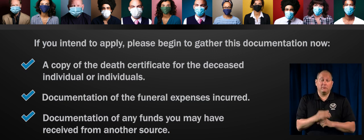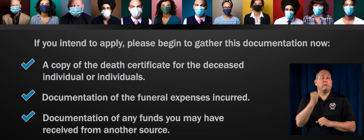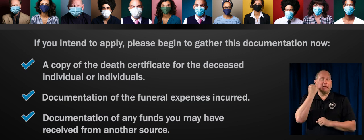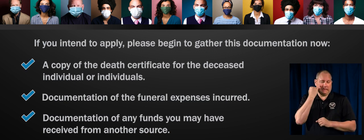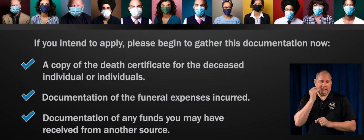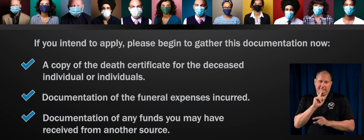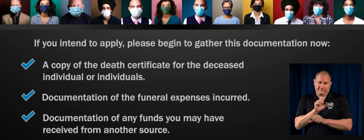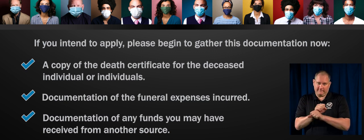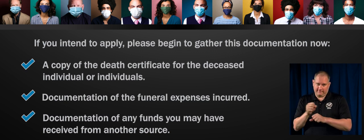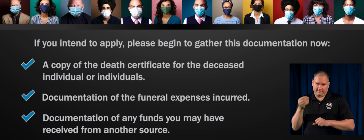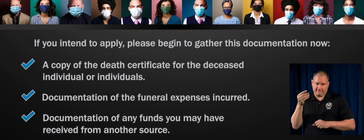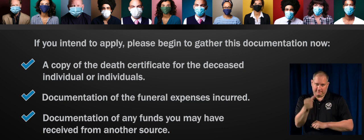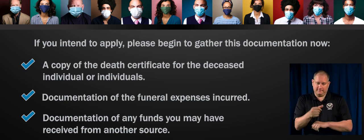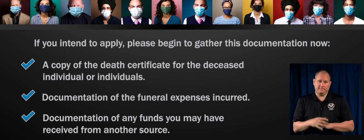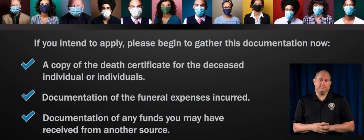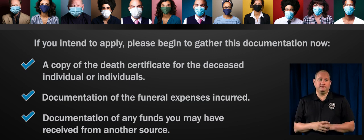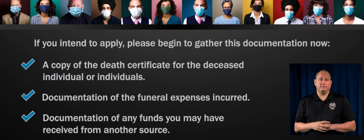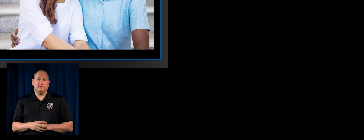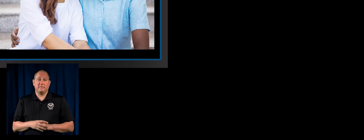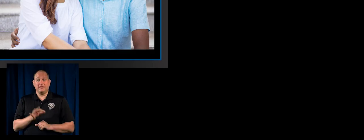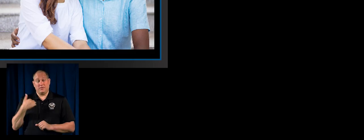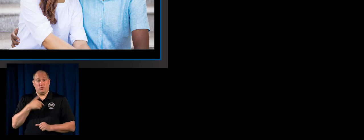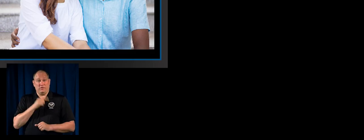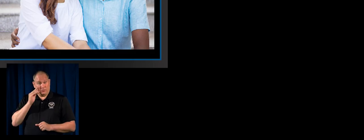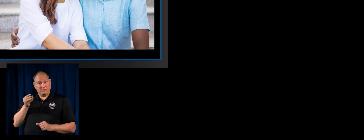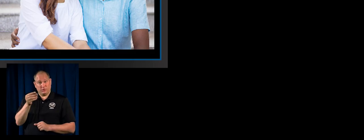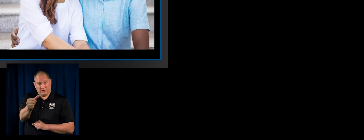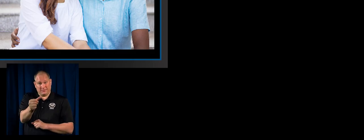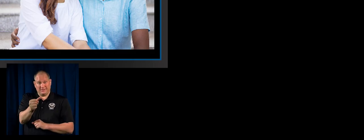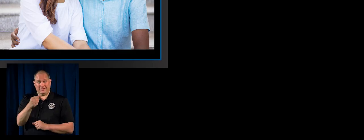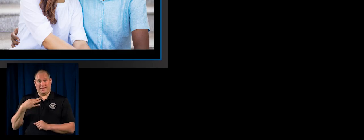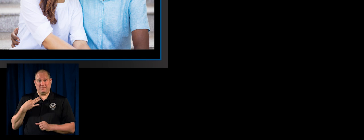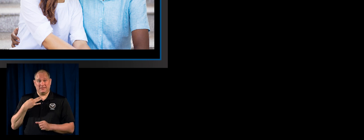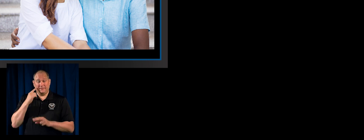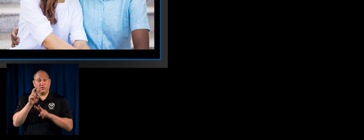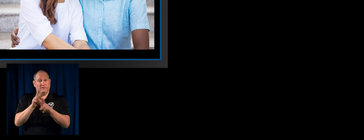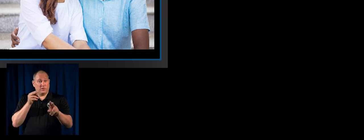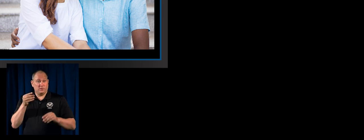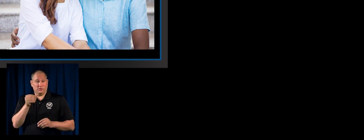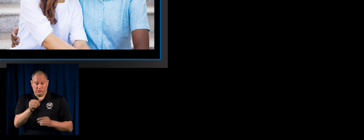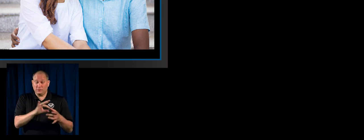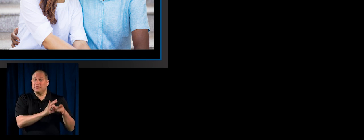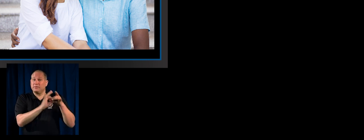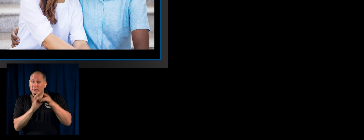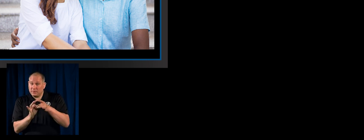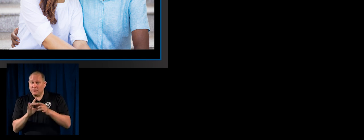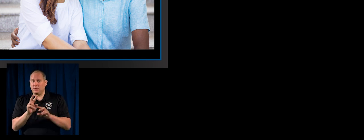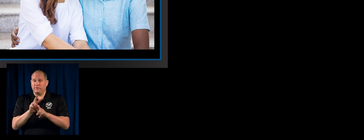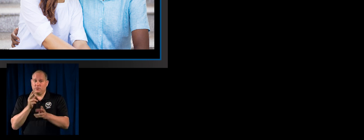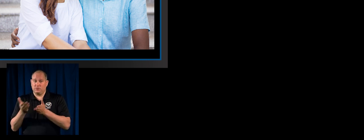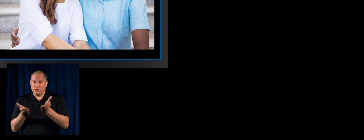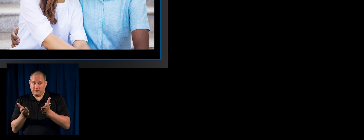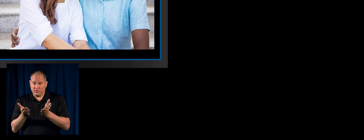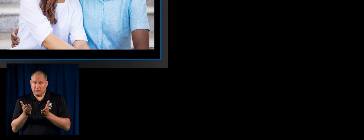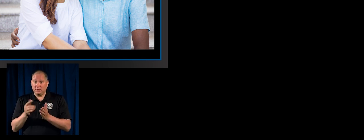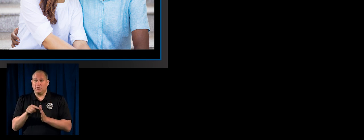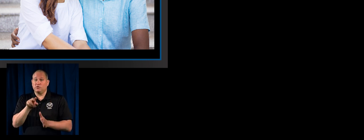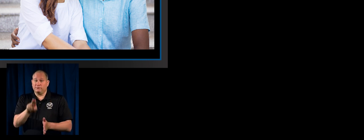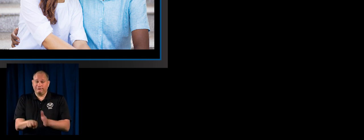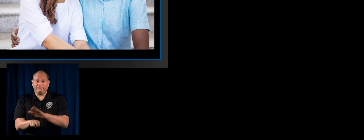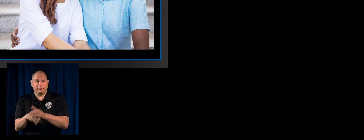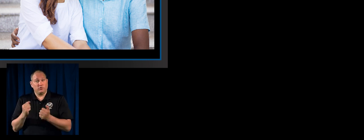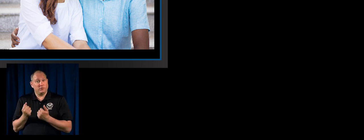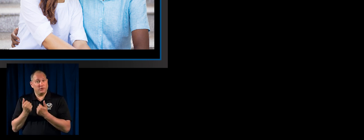with funeral expenses, if applicable. FEMA will reimburse for funeral expenses related to funeral services